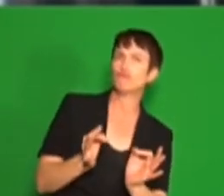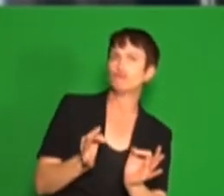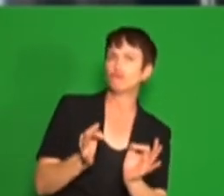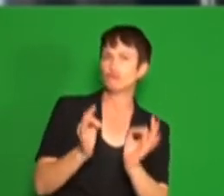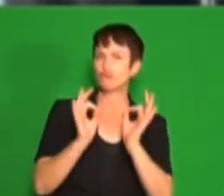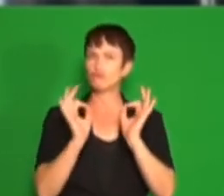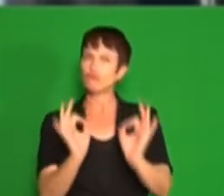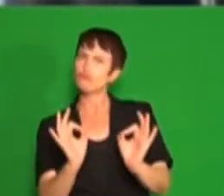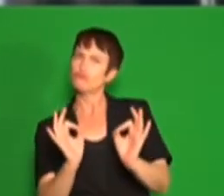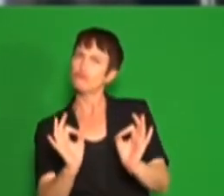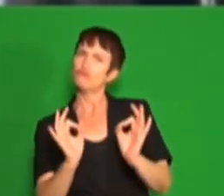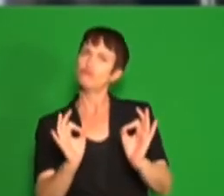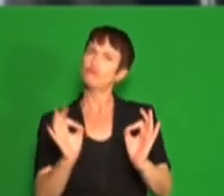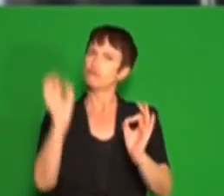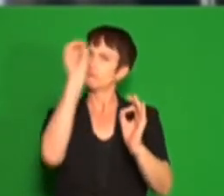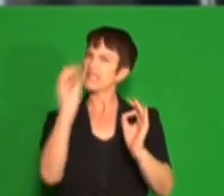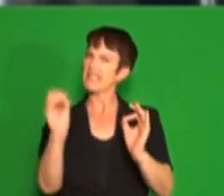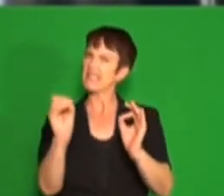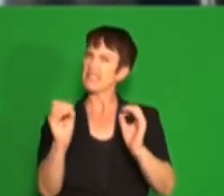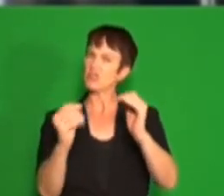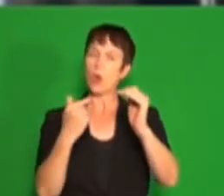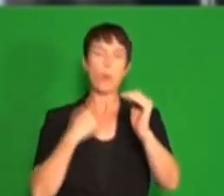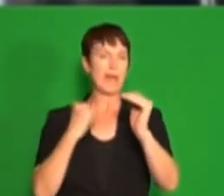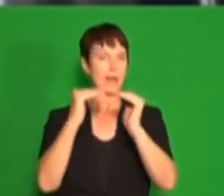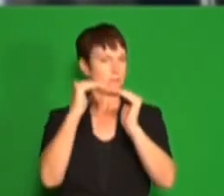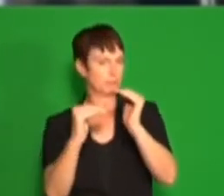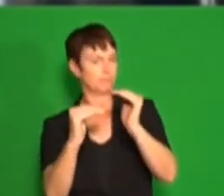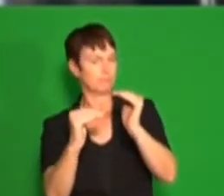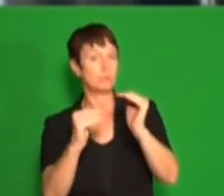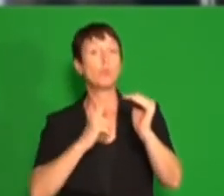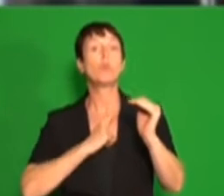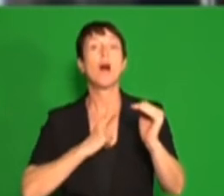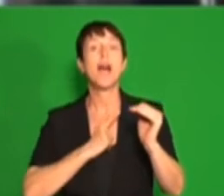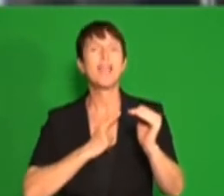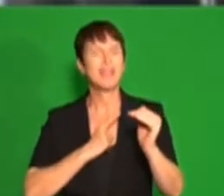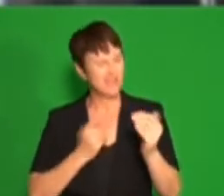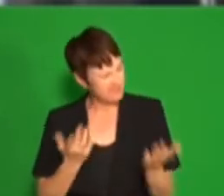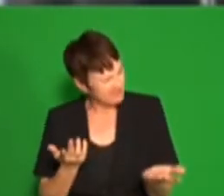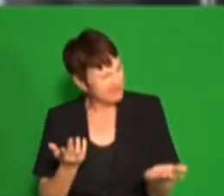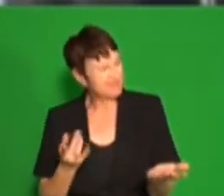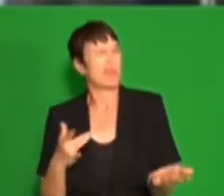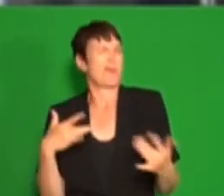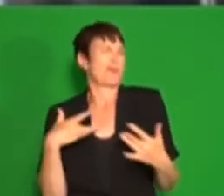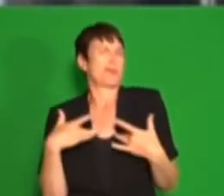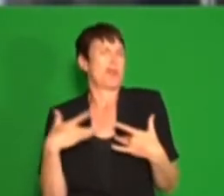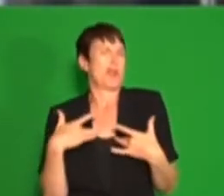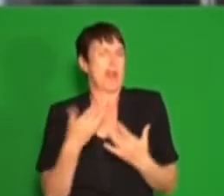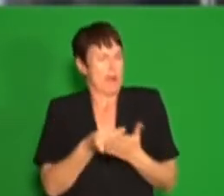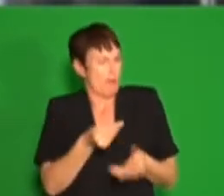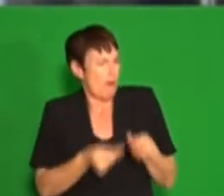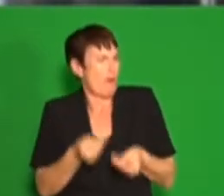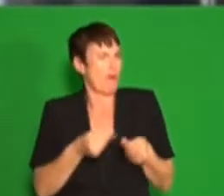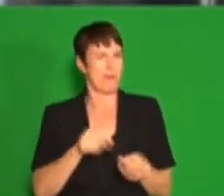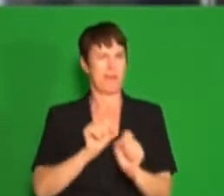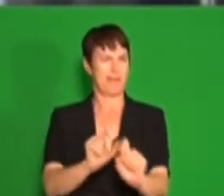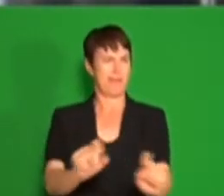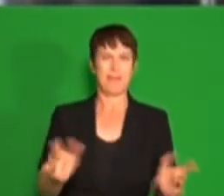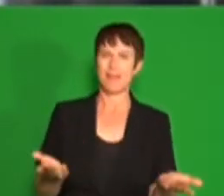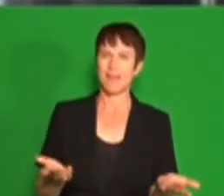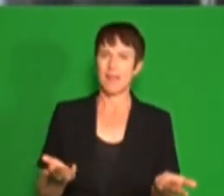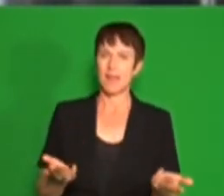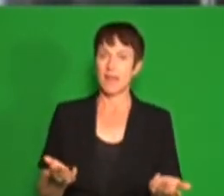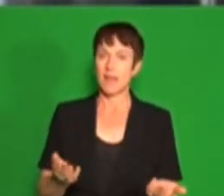there precisely because we are worried about the state of the economy, one, but more importantly, that we actually